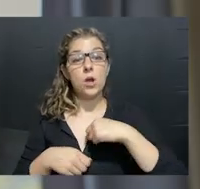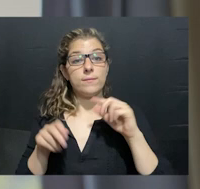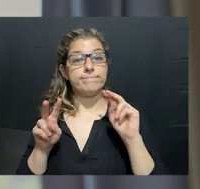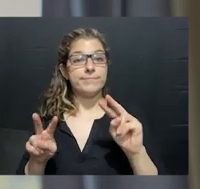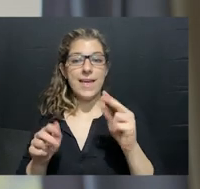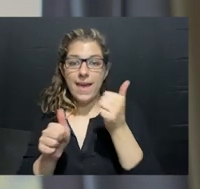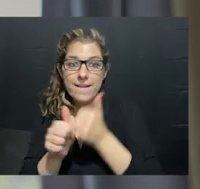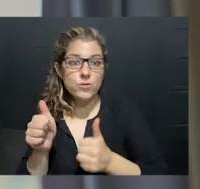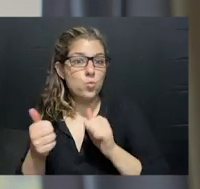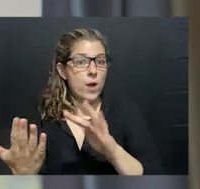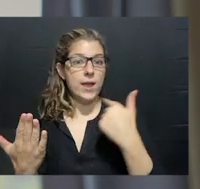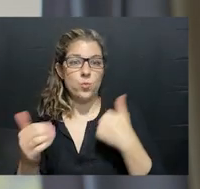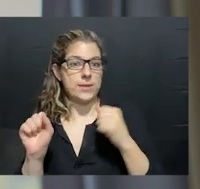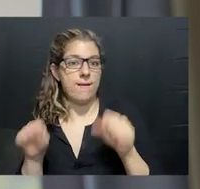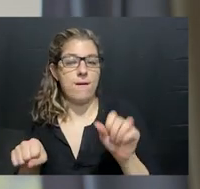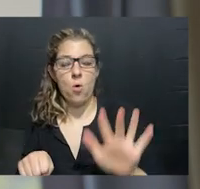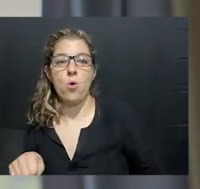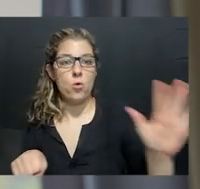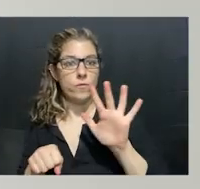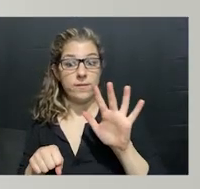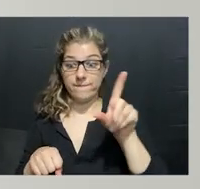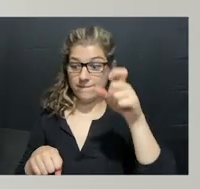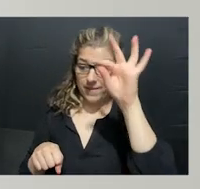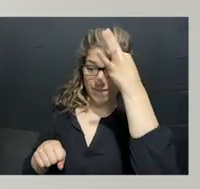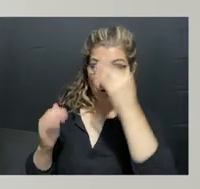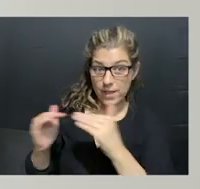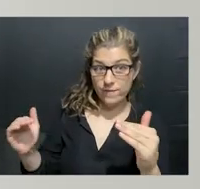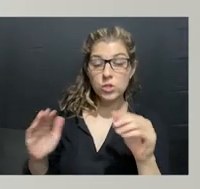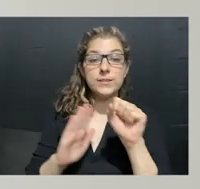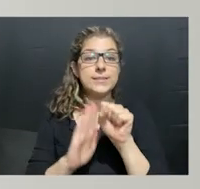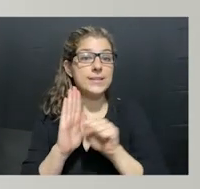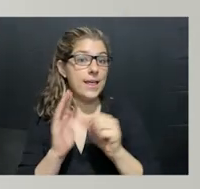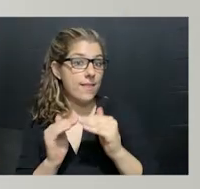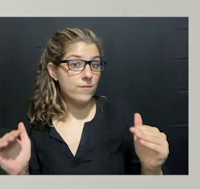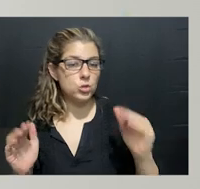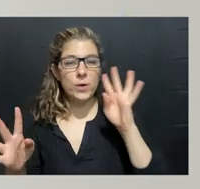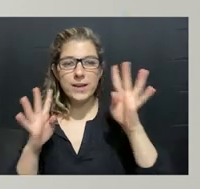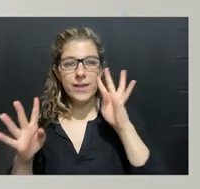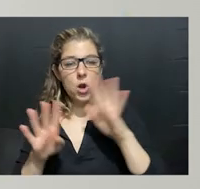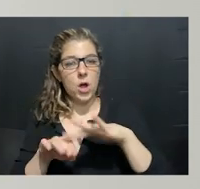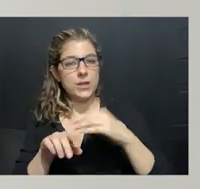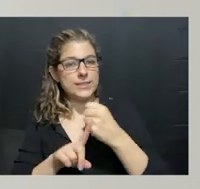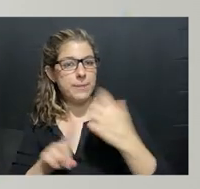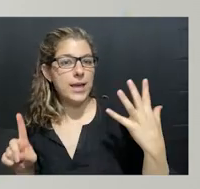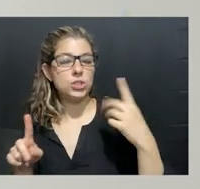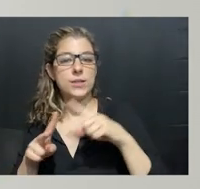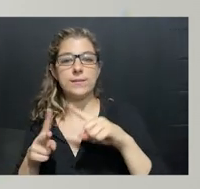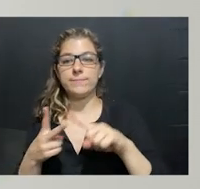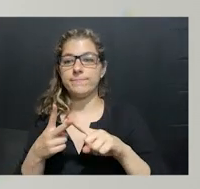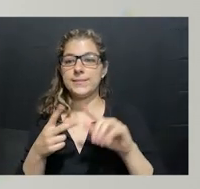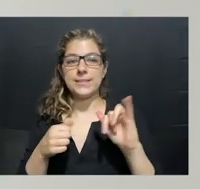at every way that we can across the board at the federal level and at the state level to innovate on expansion, on same